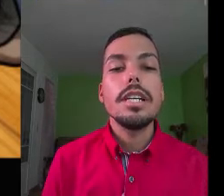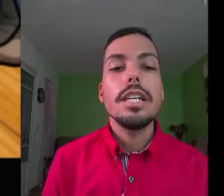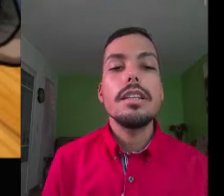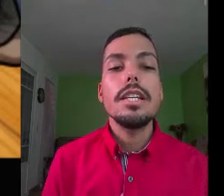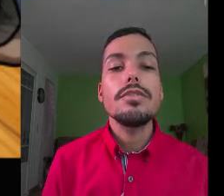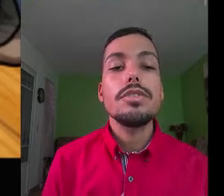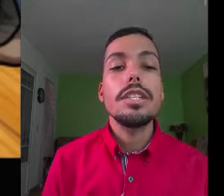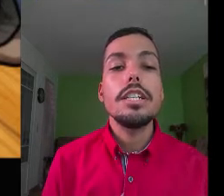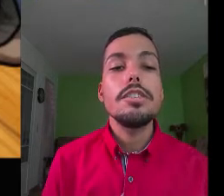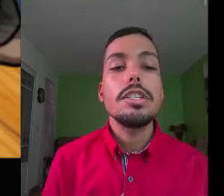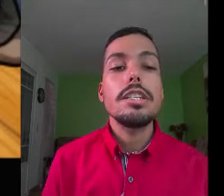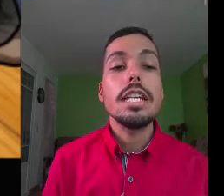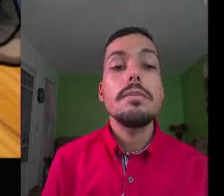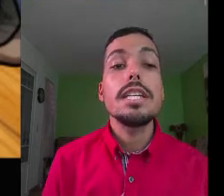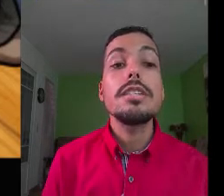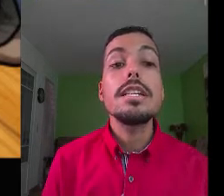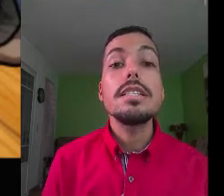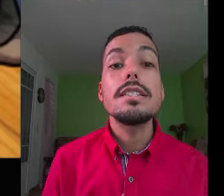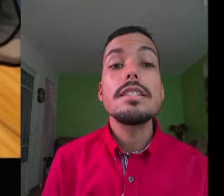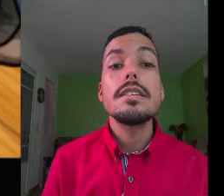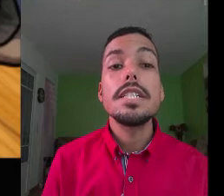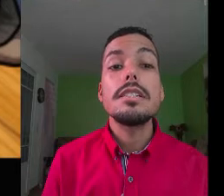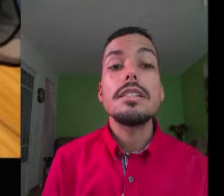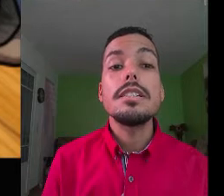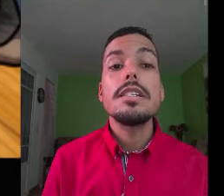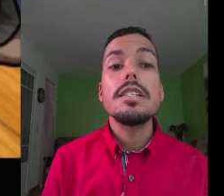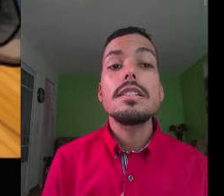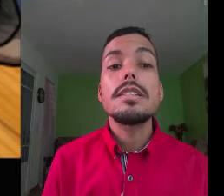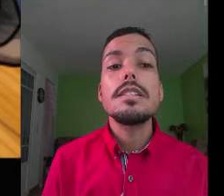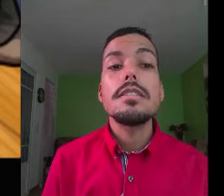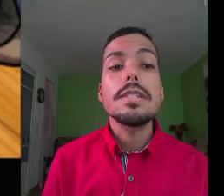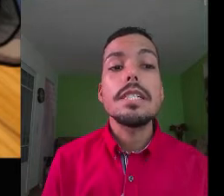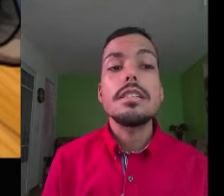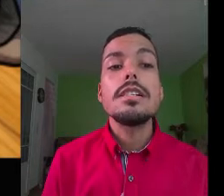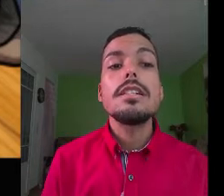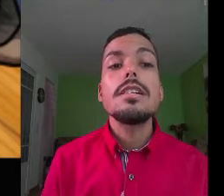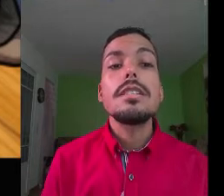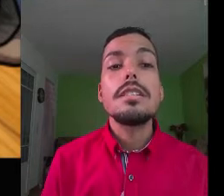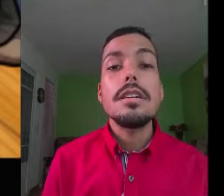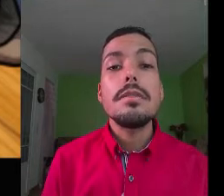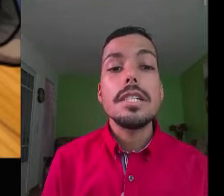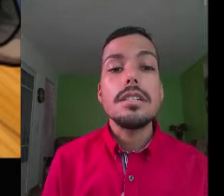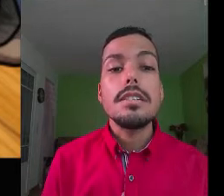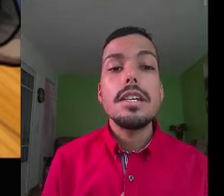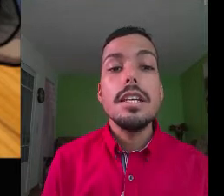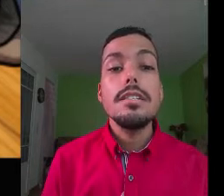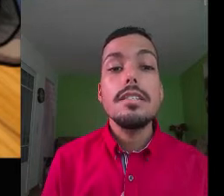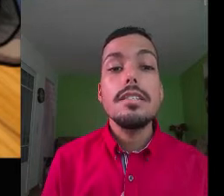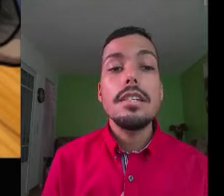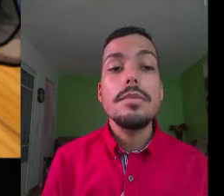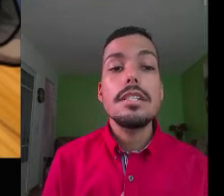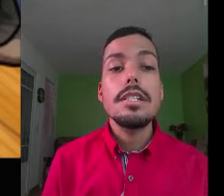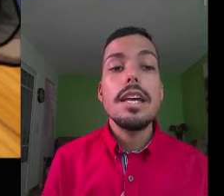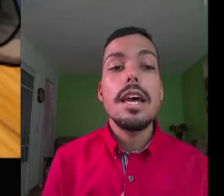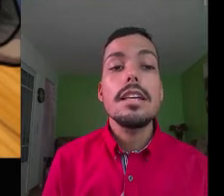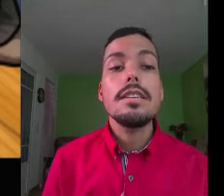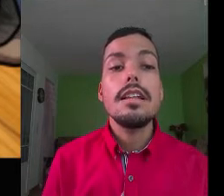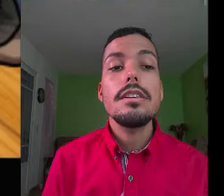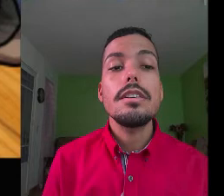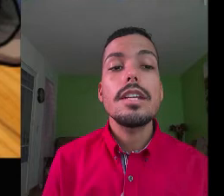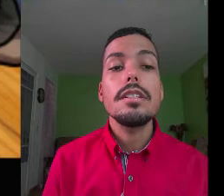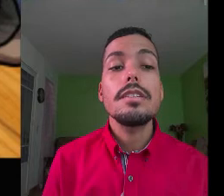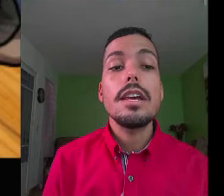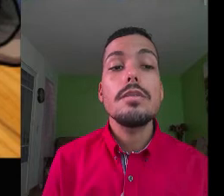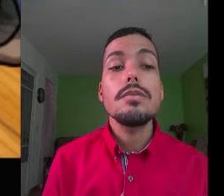Very good. Okay, the next friend here, its name is civet. Civet. Civet. And civet has